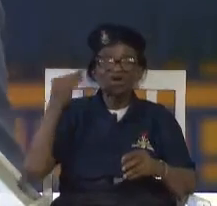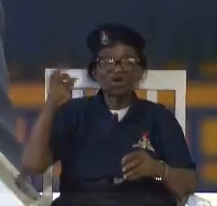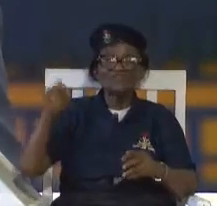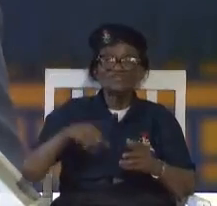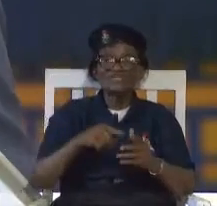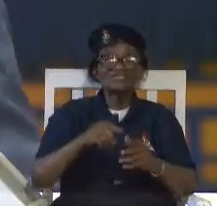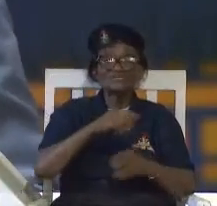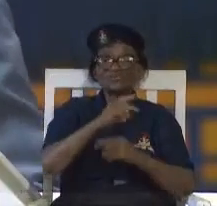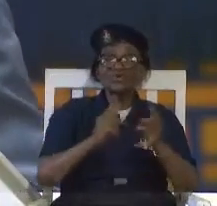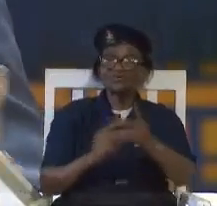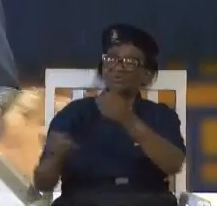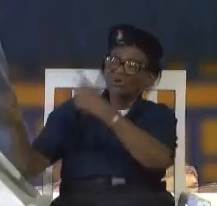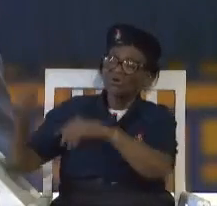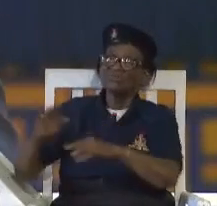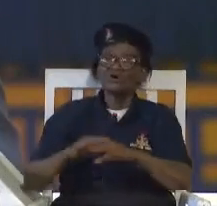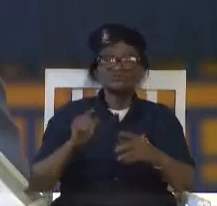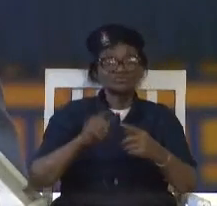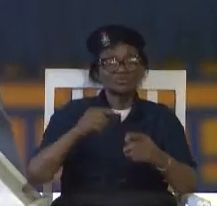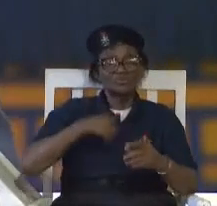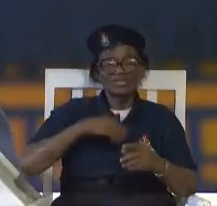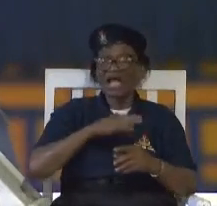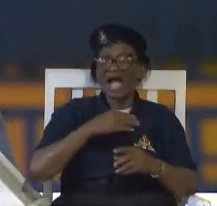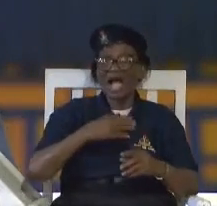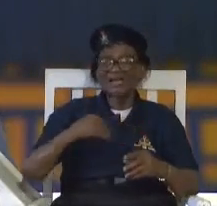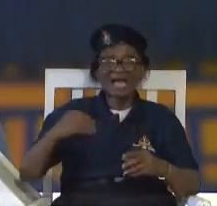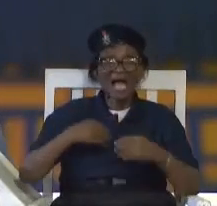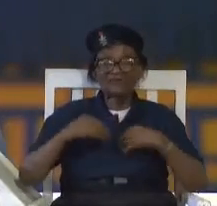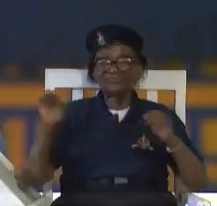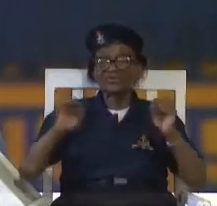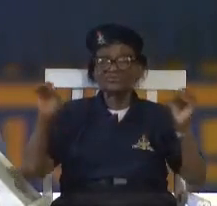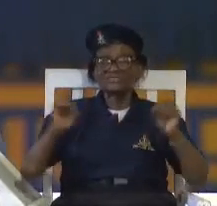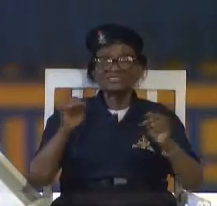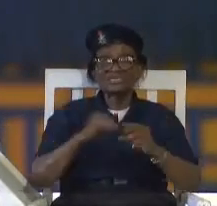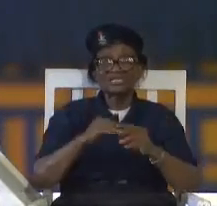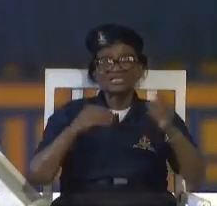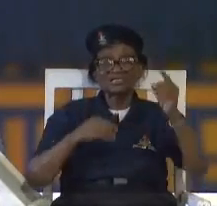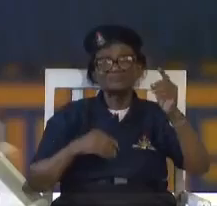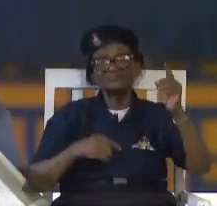unto me and has nothing in me.